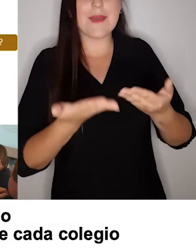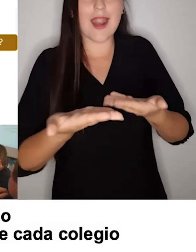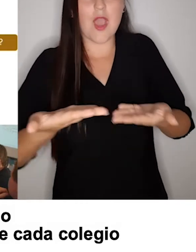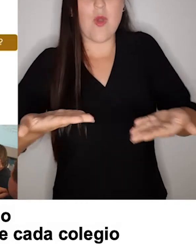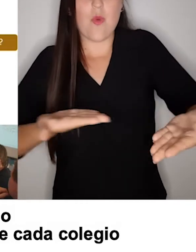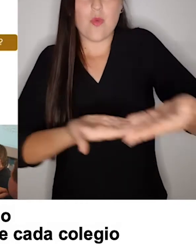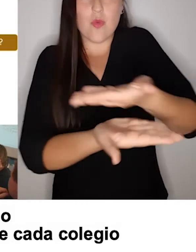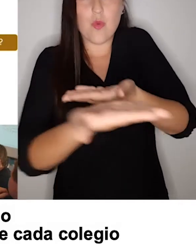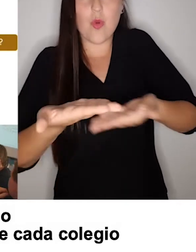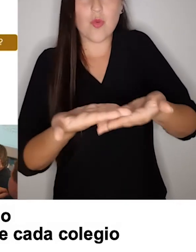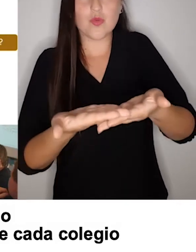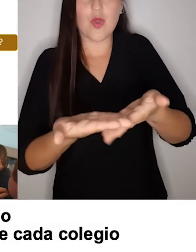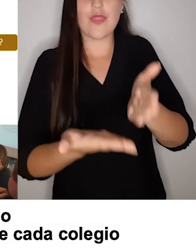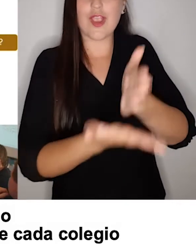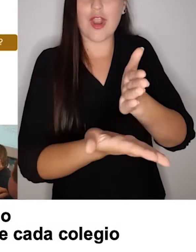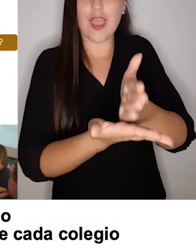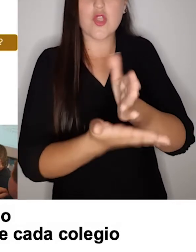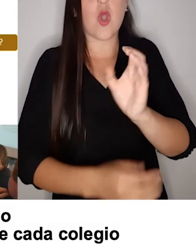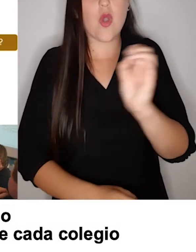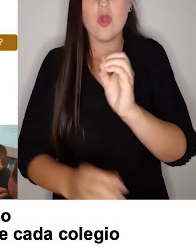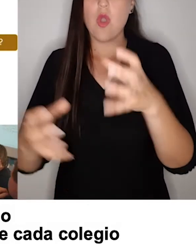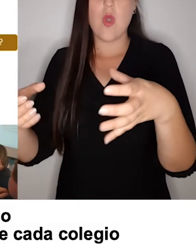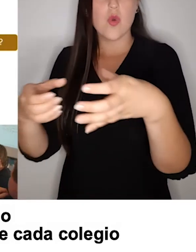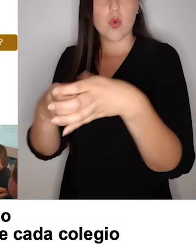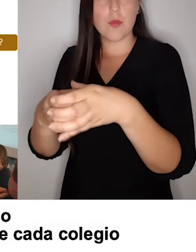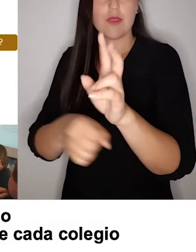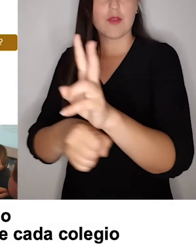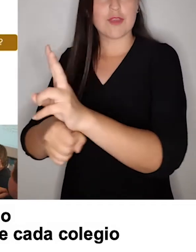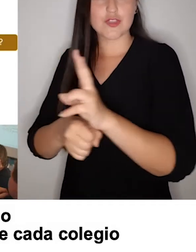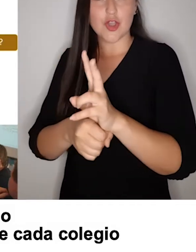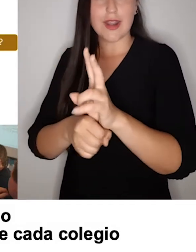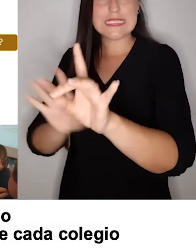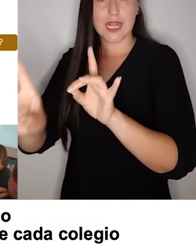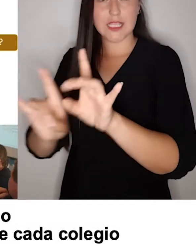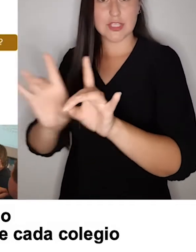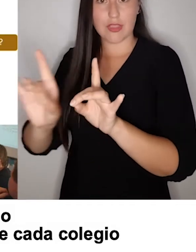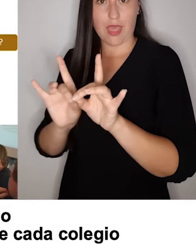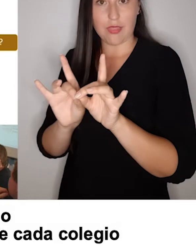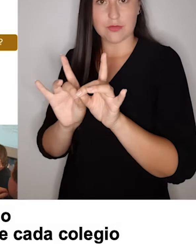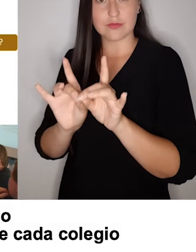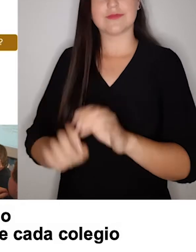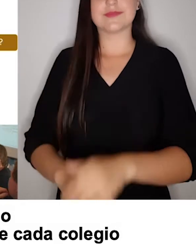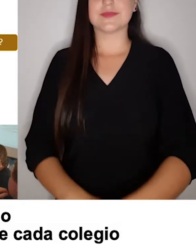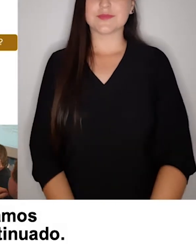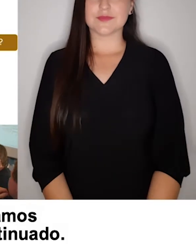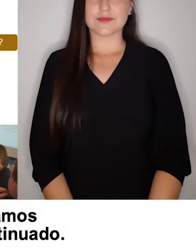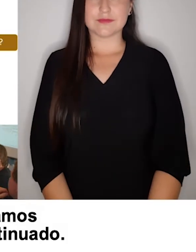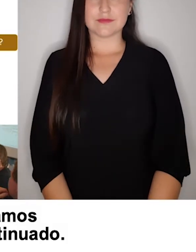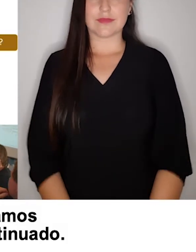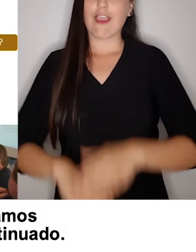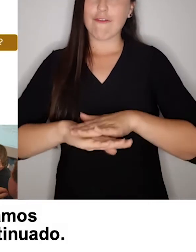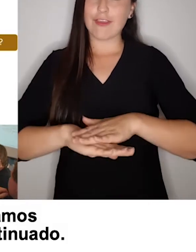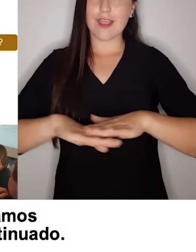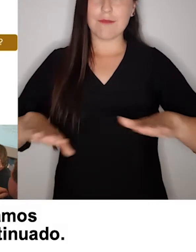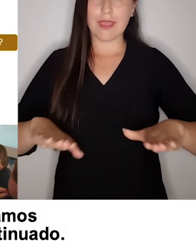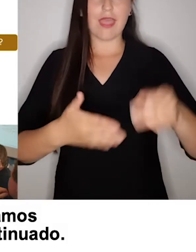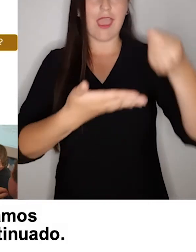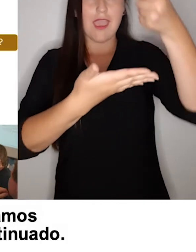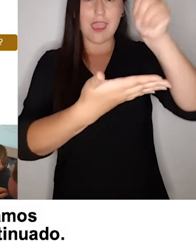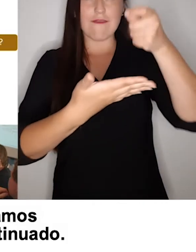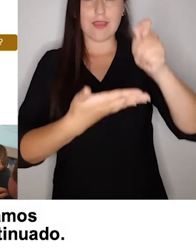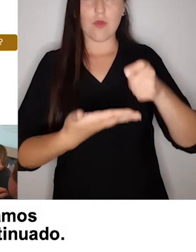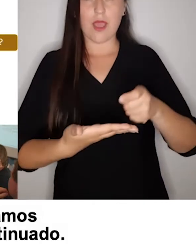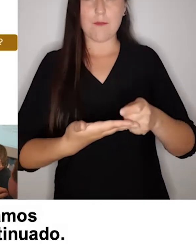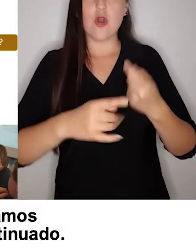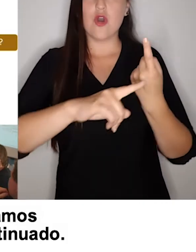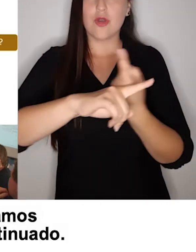in cooperation with the school or with a selected group of teachers within each school. Finally, we